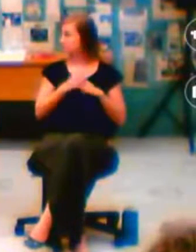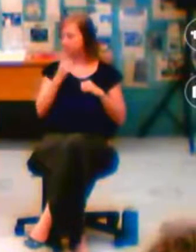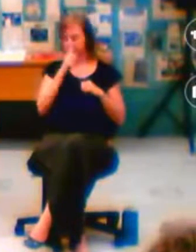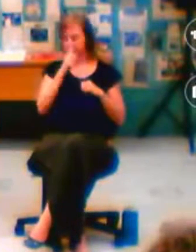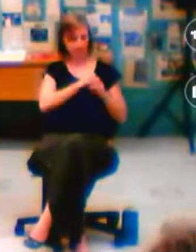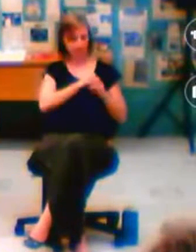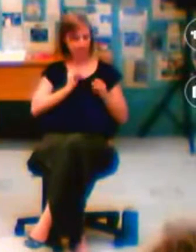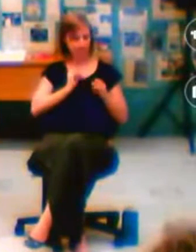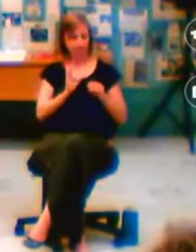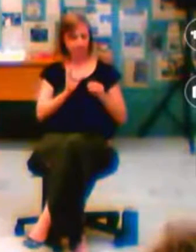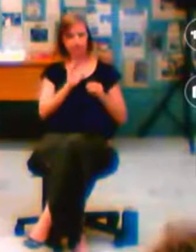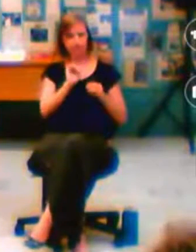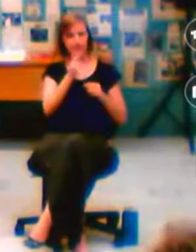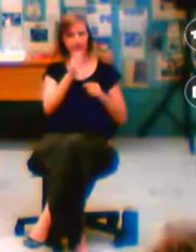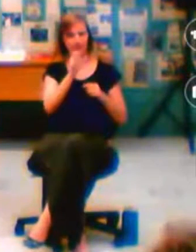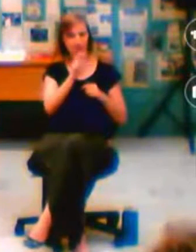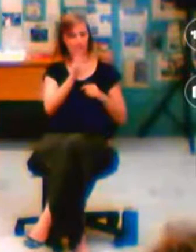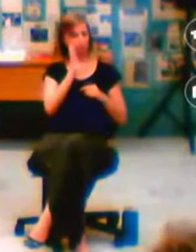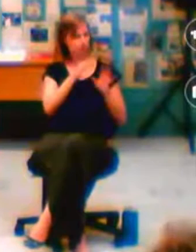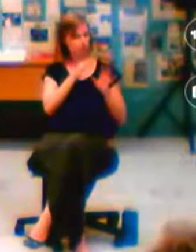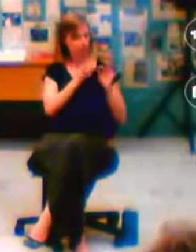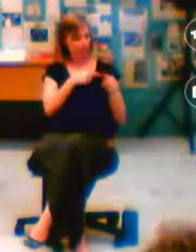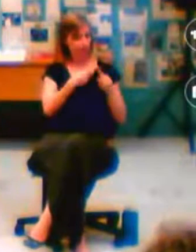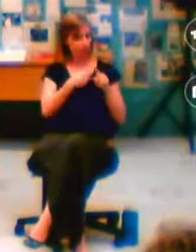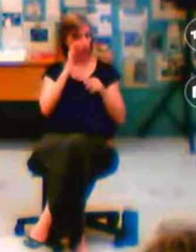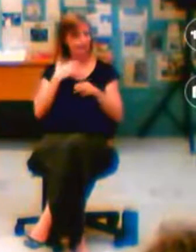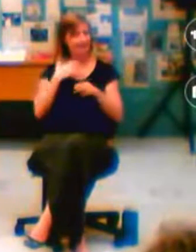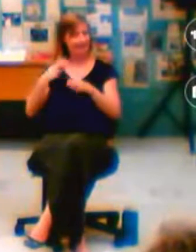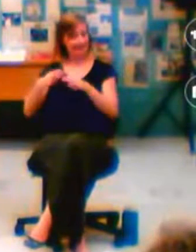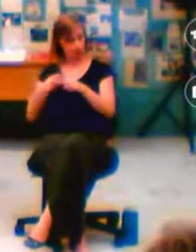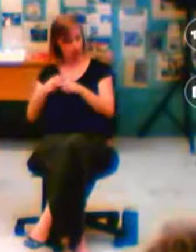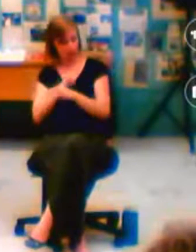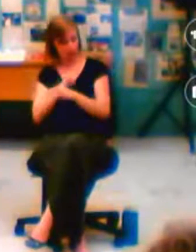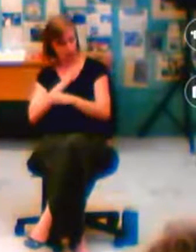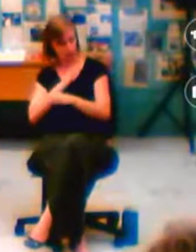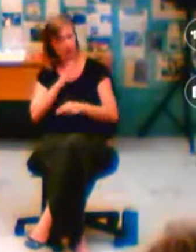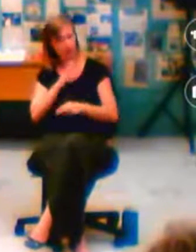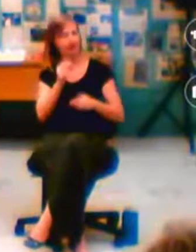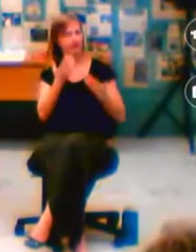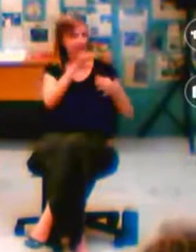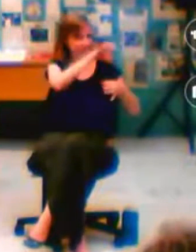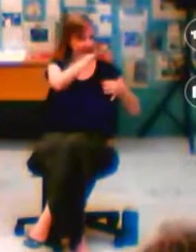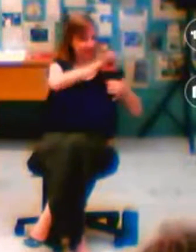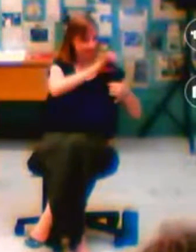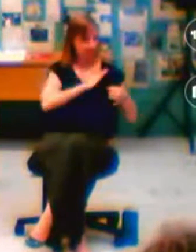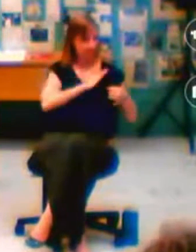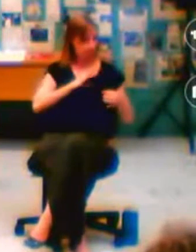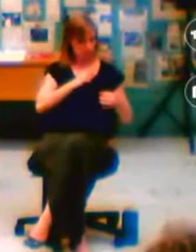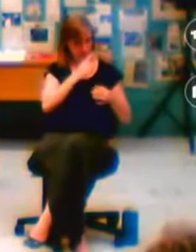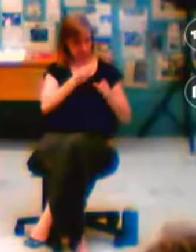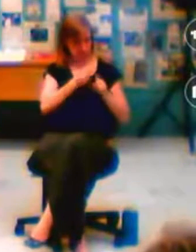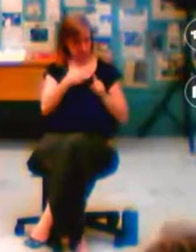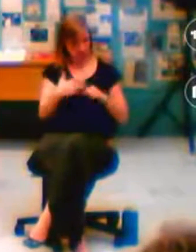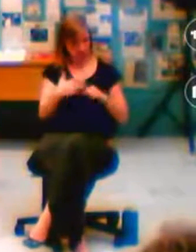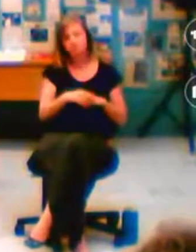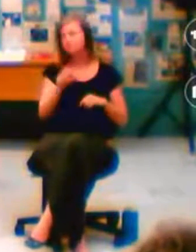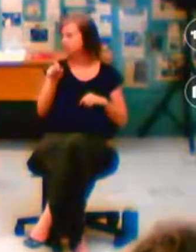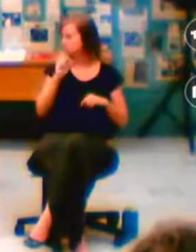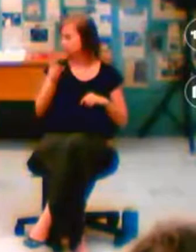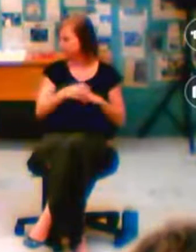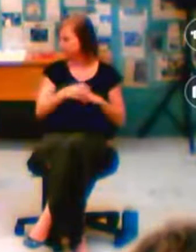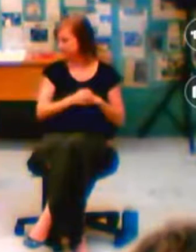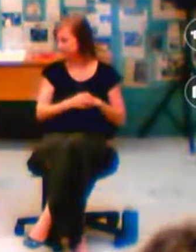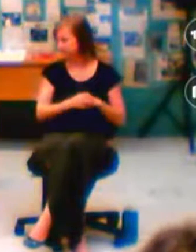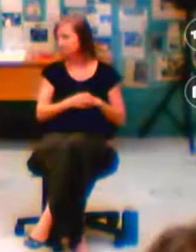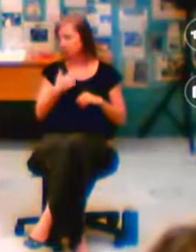the board and... Who would be eligible to even run to be on this 21-person board? And if